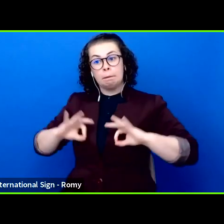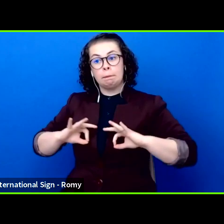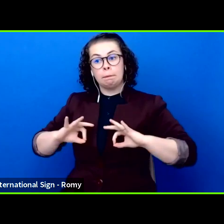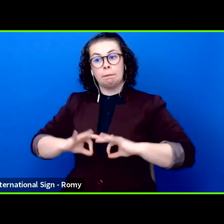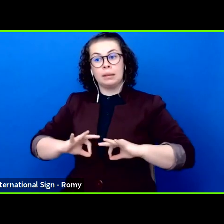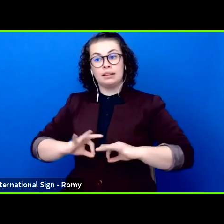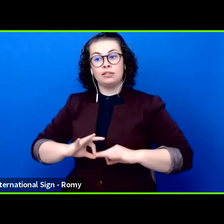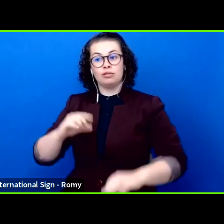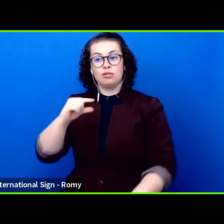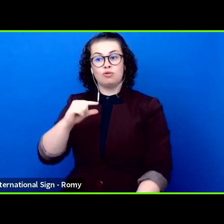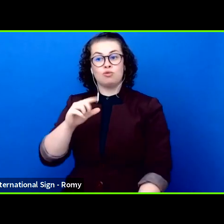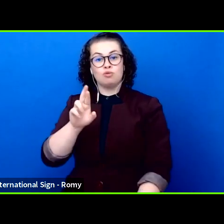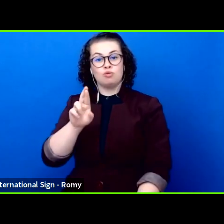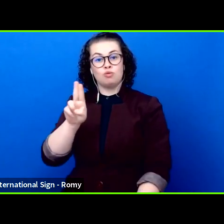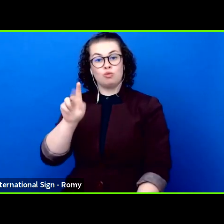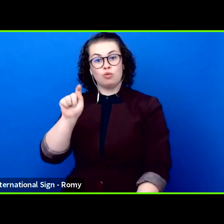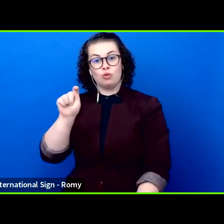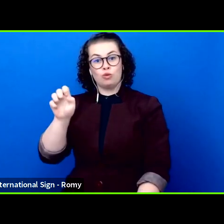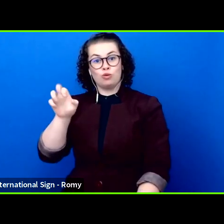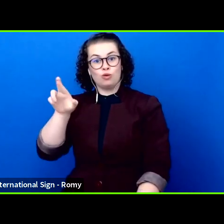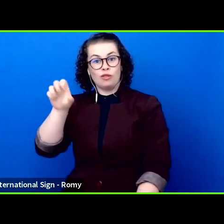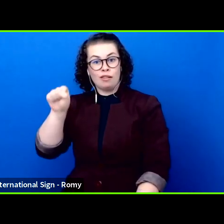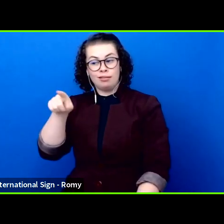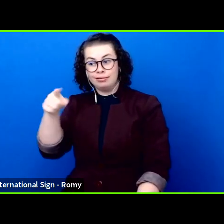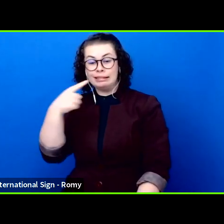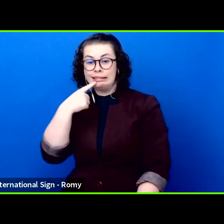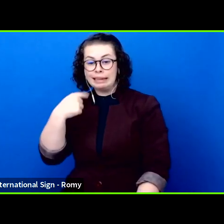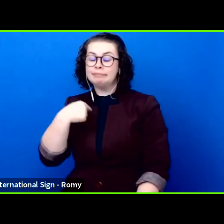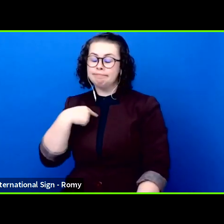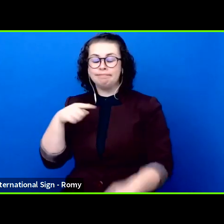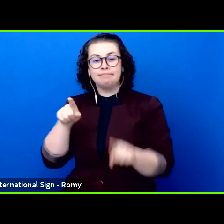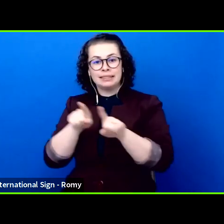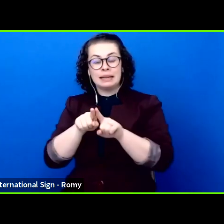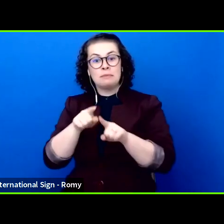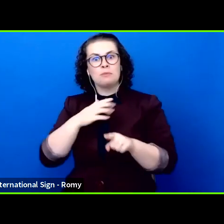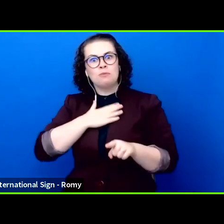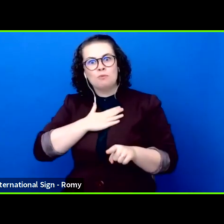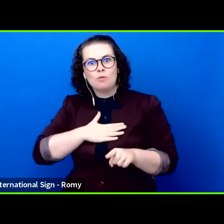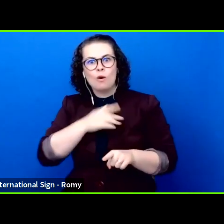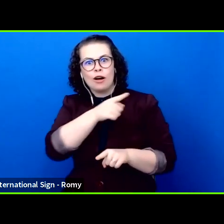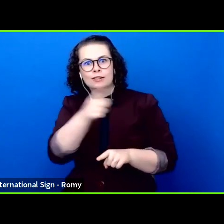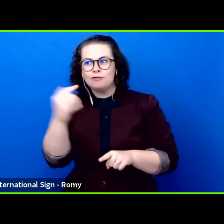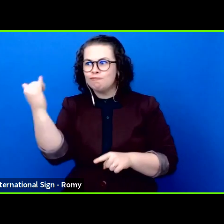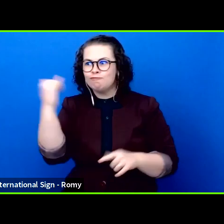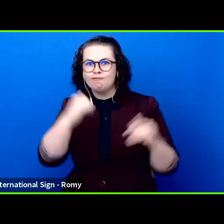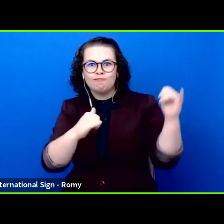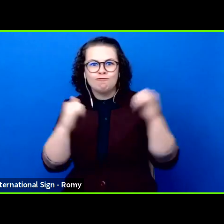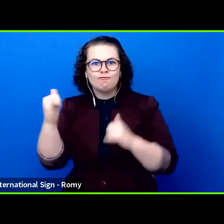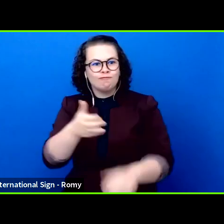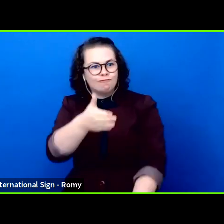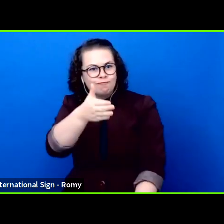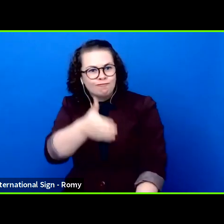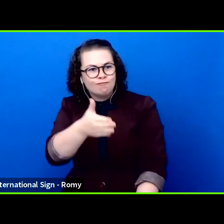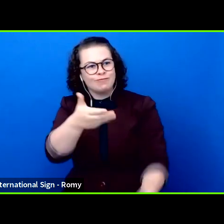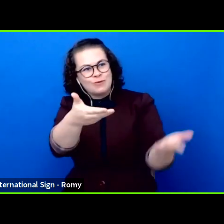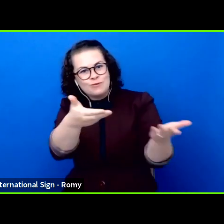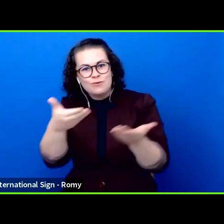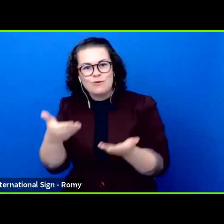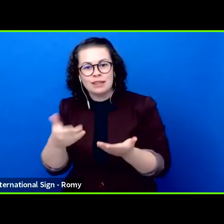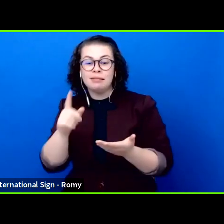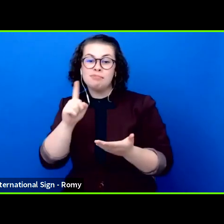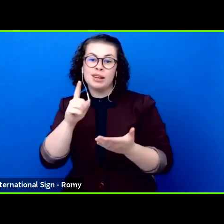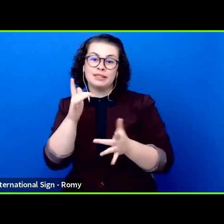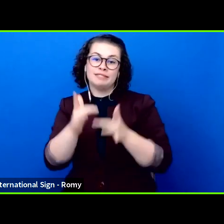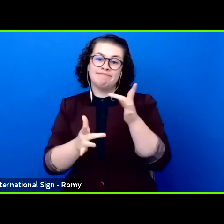welcome you as person in our guests coming to Dresden. Our city is